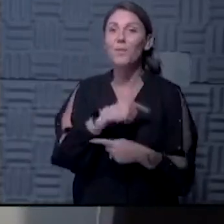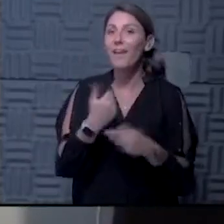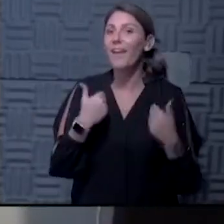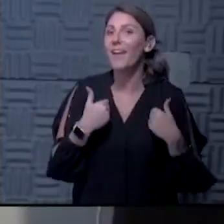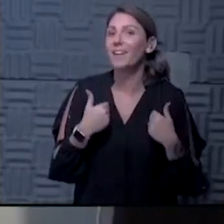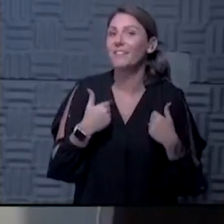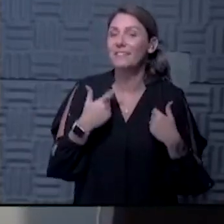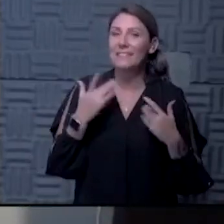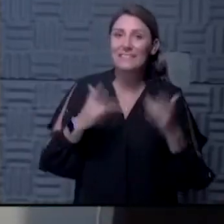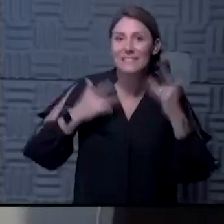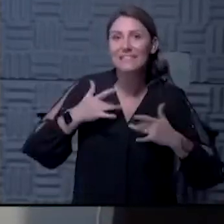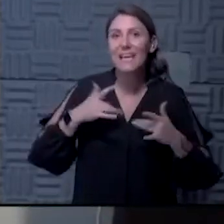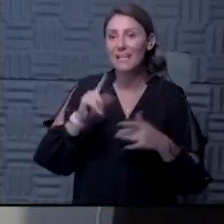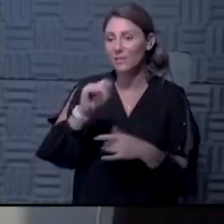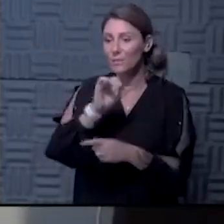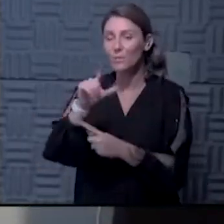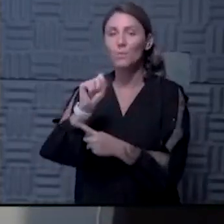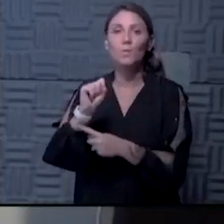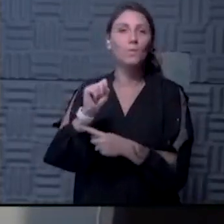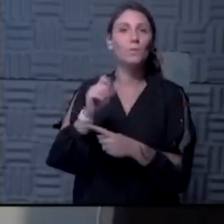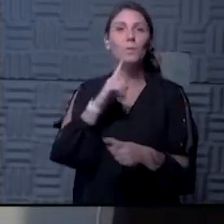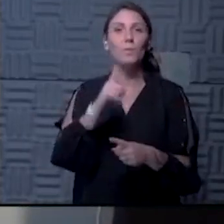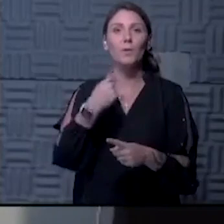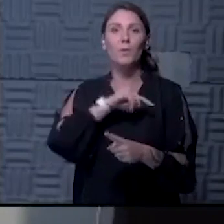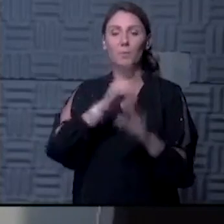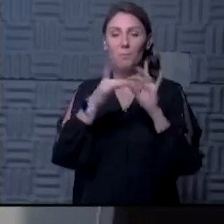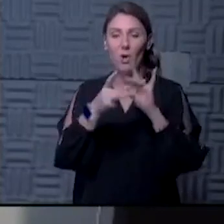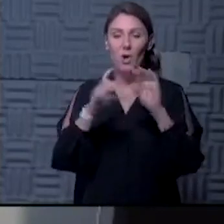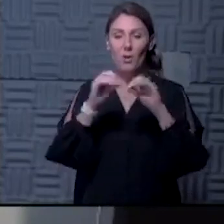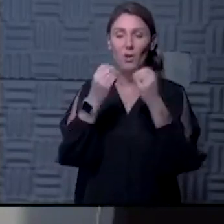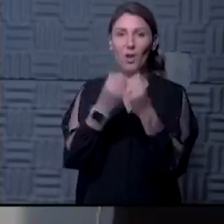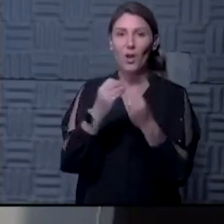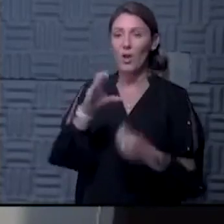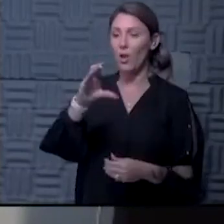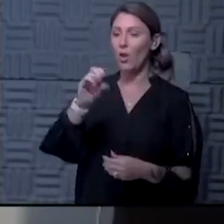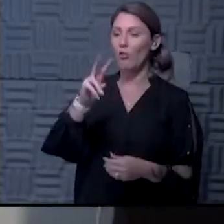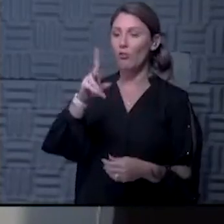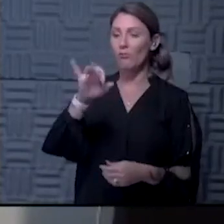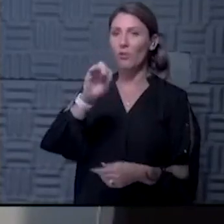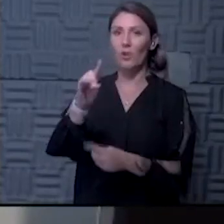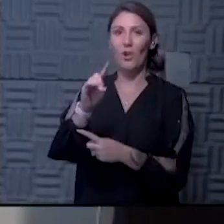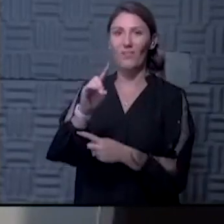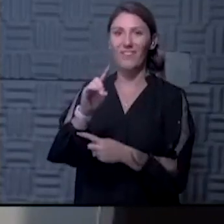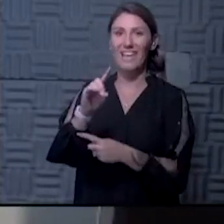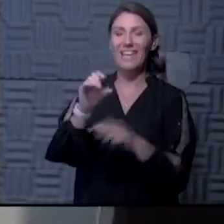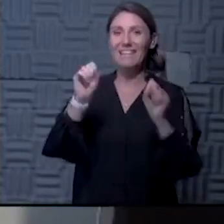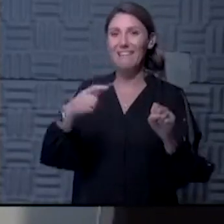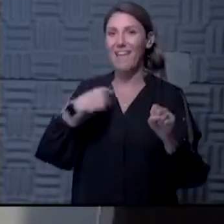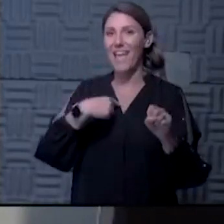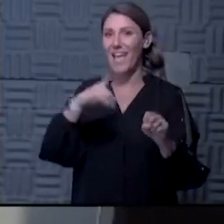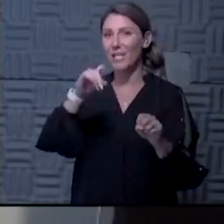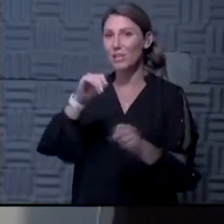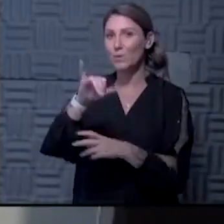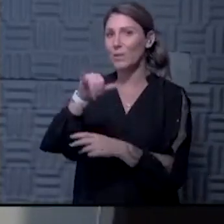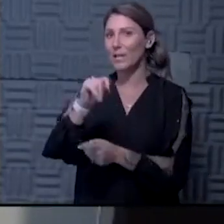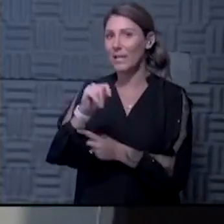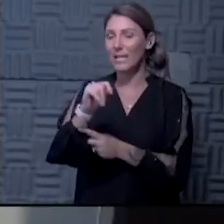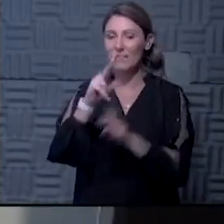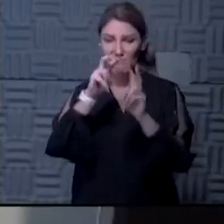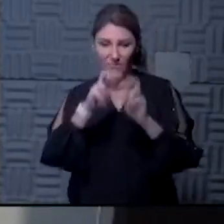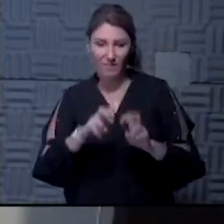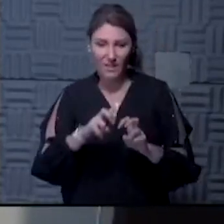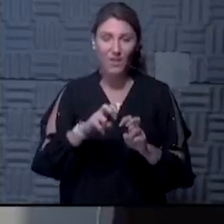tool coming out. We're partnering with an organization called COVID Can I Do It? That lets people assess the risk of